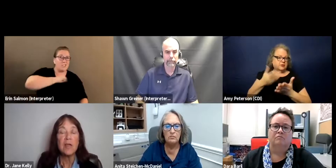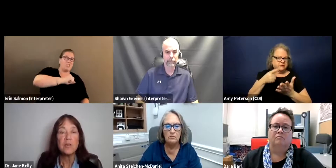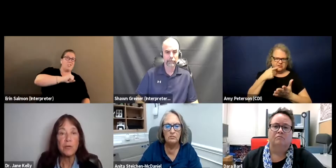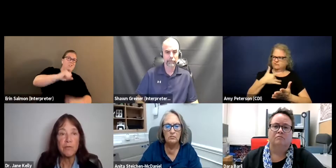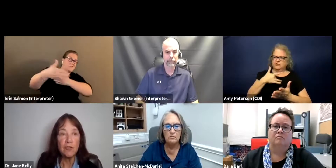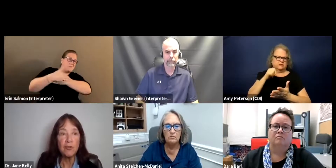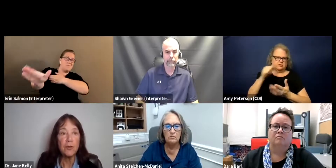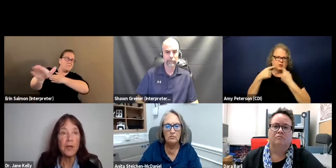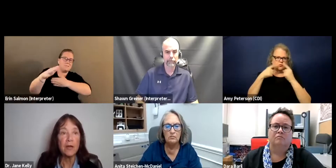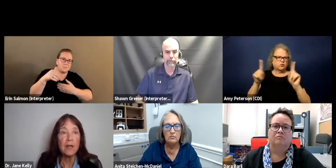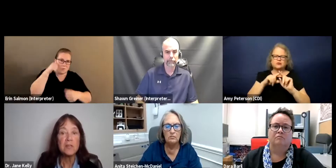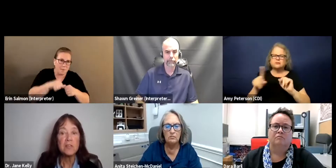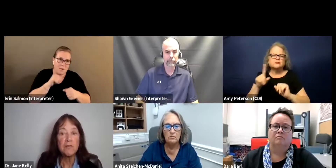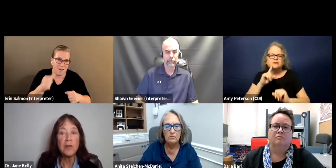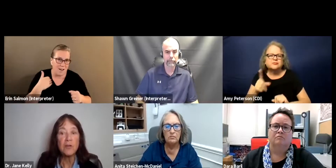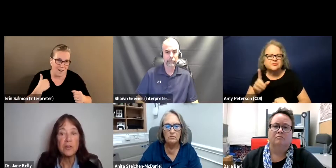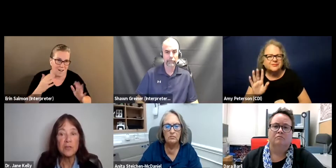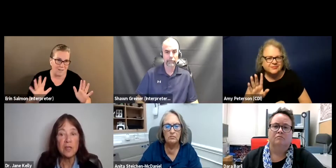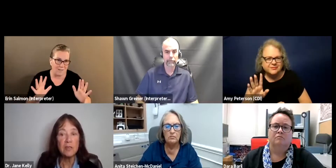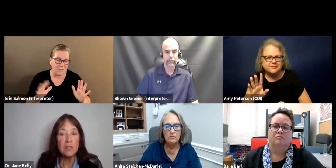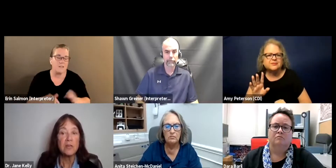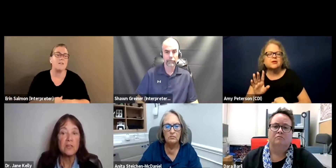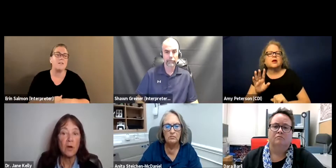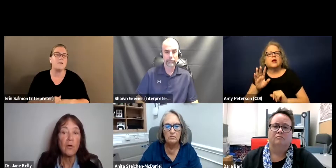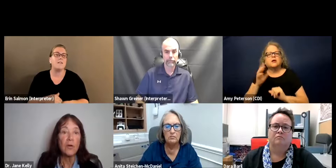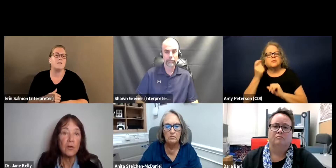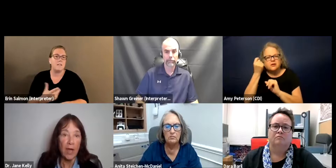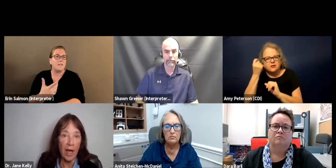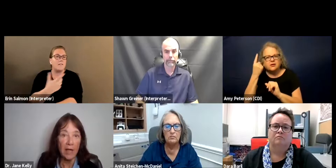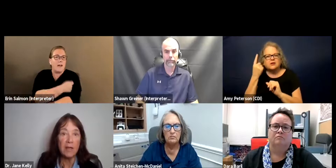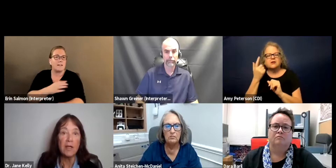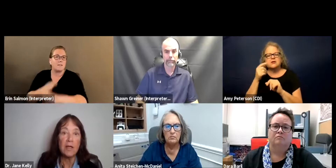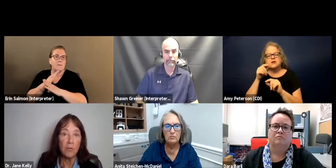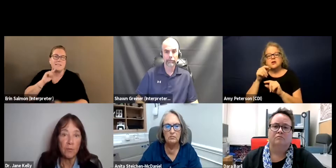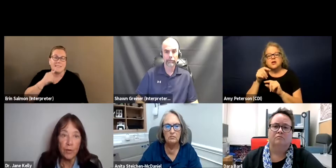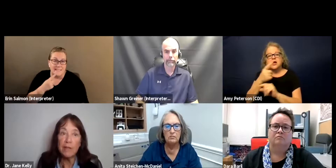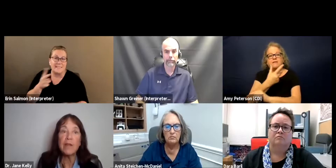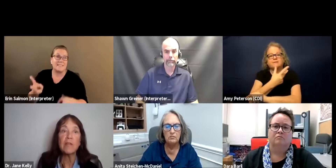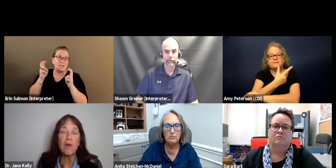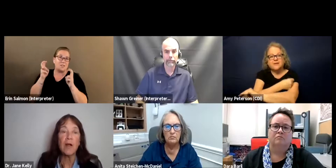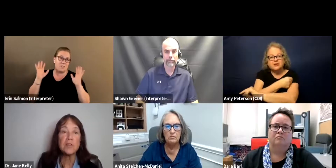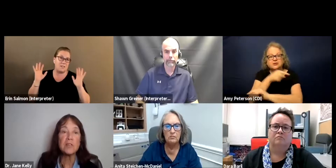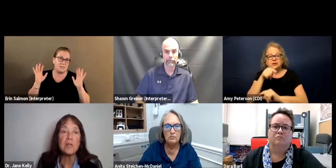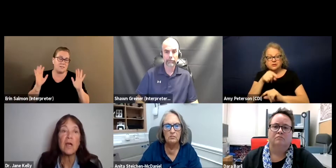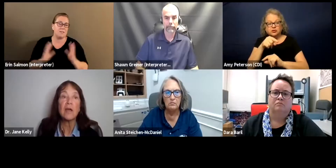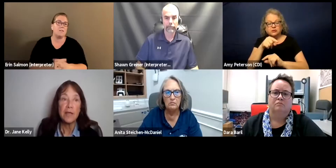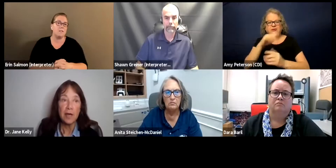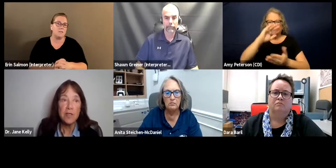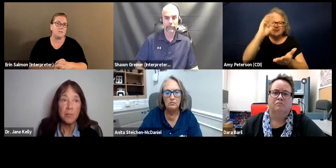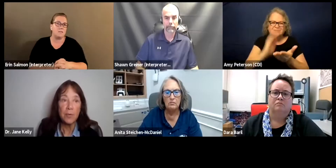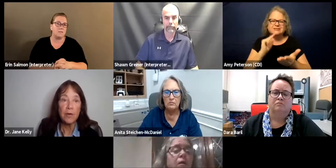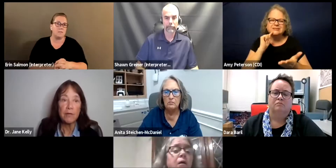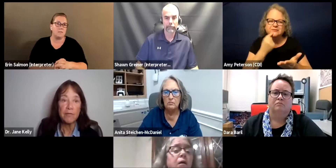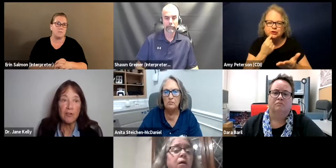does is prevent you from getting severe disease. So you can breathe in the virus, get